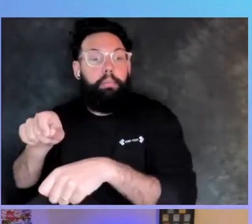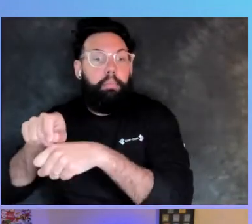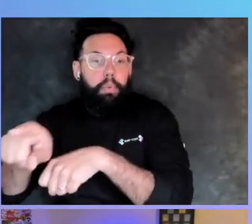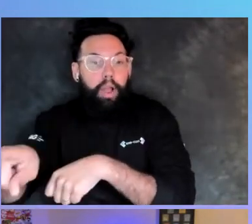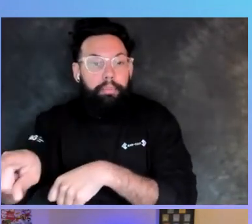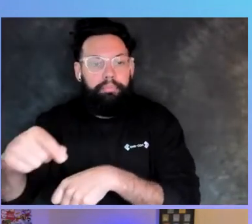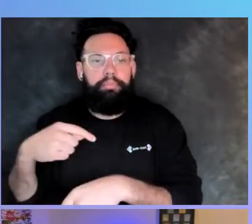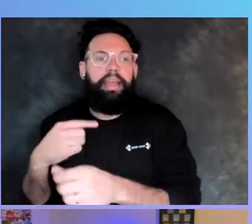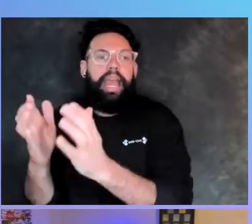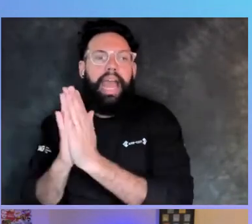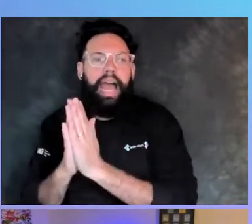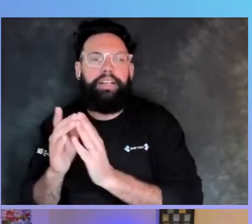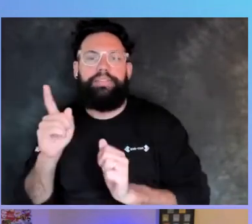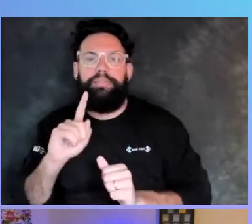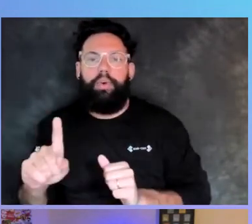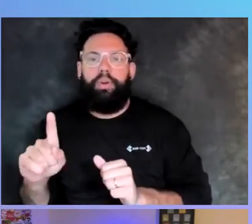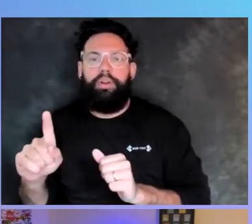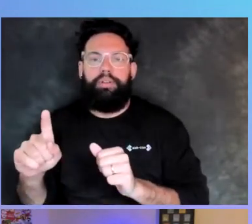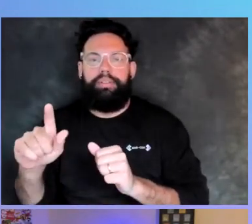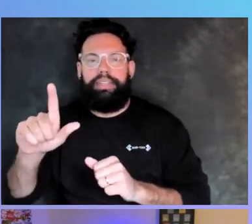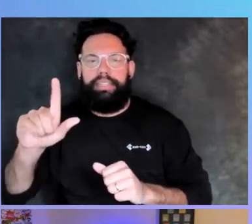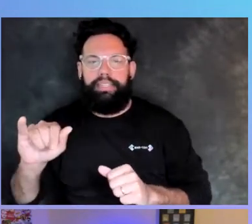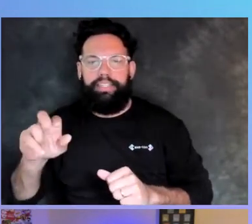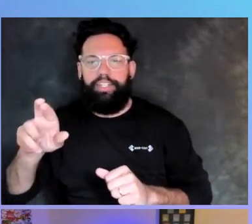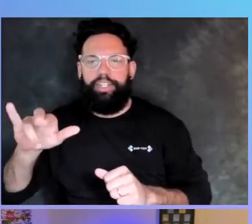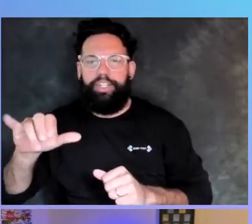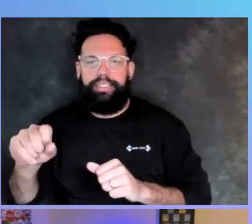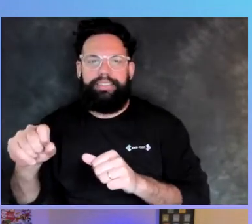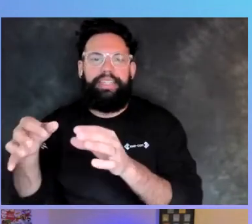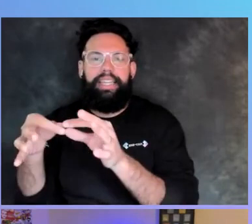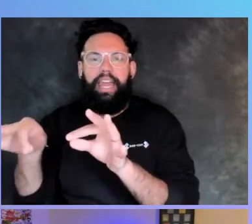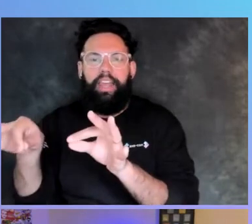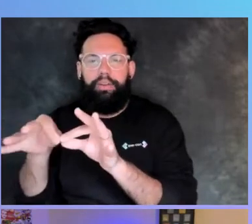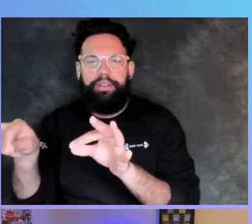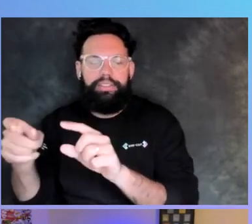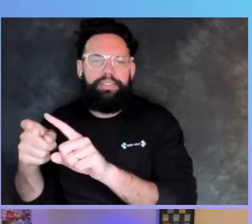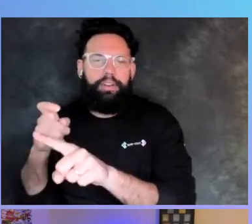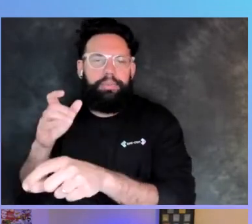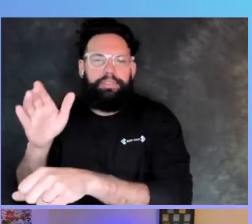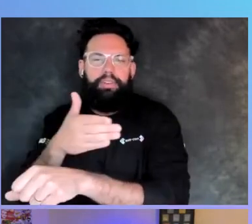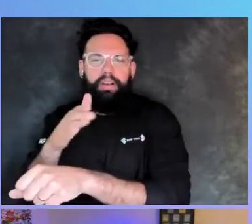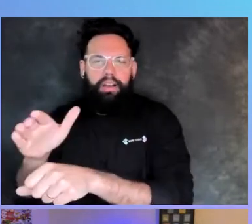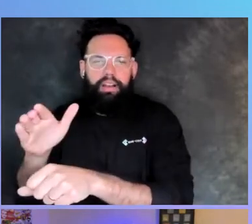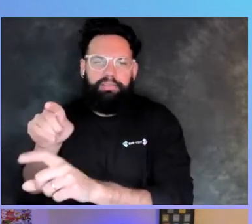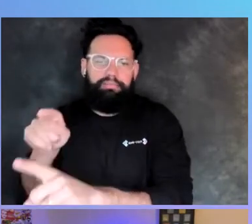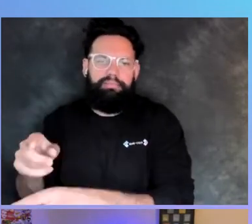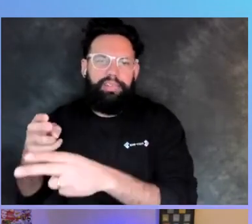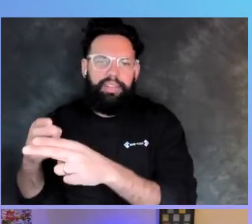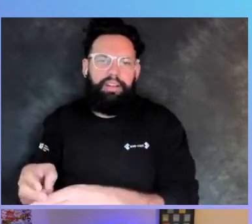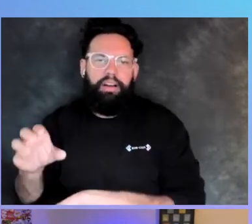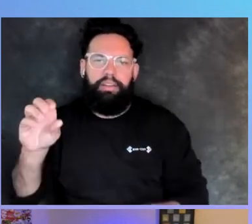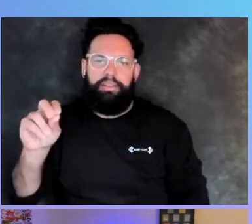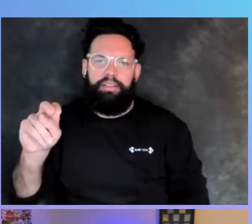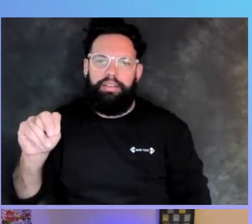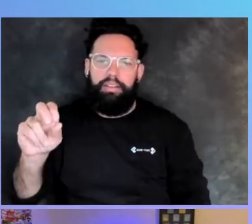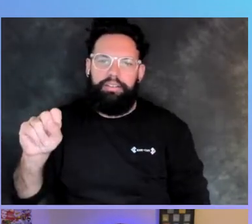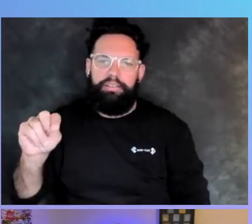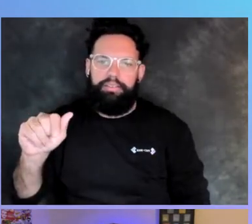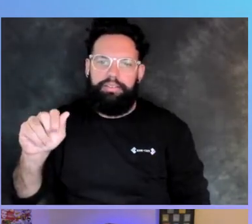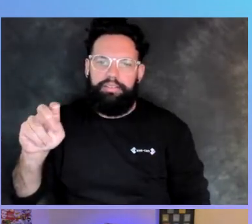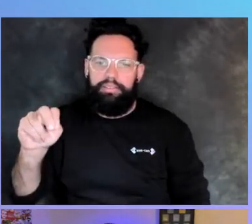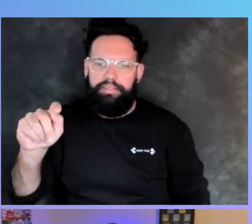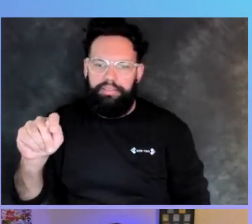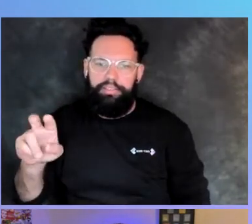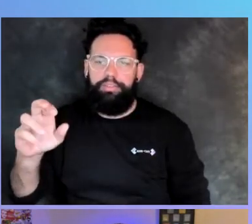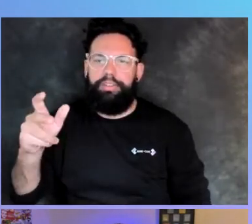Charlie XCX. Charlie's song is about reflecting on a misconnection with themes of needing to be unapologetically oneself and